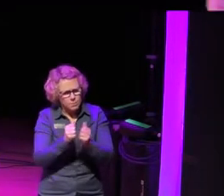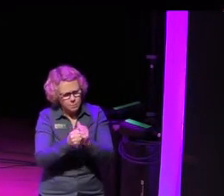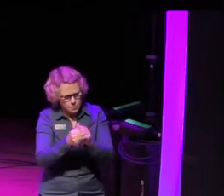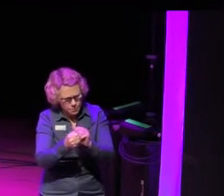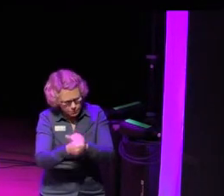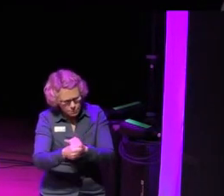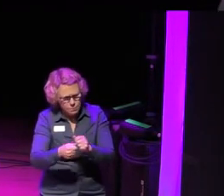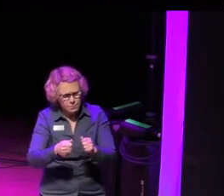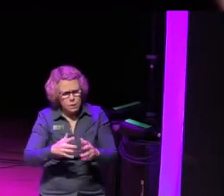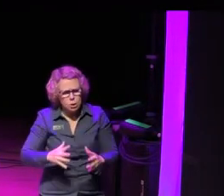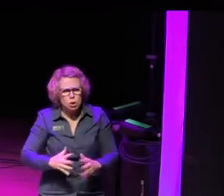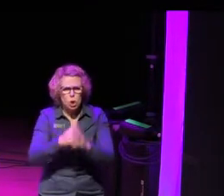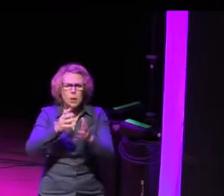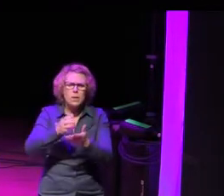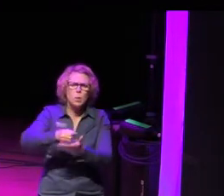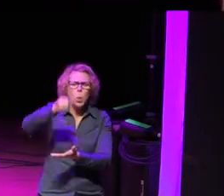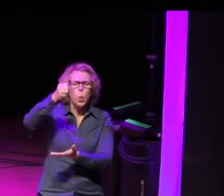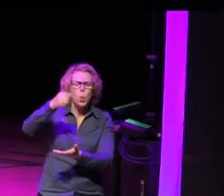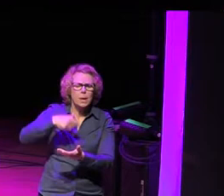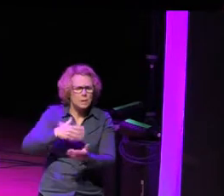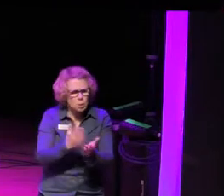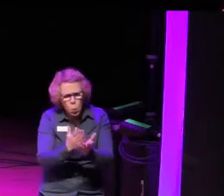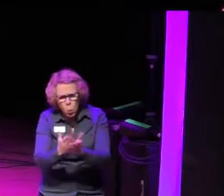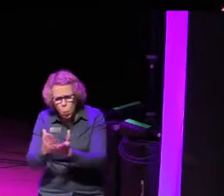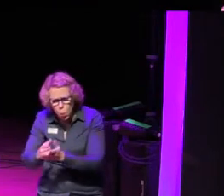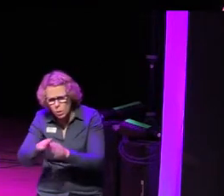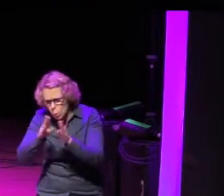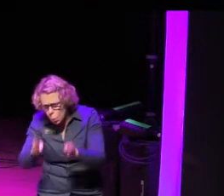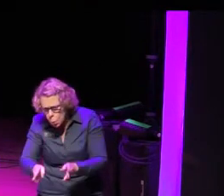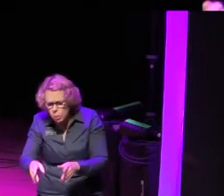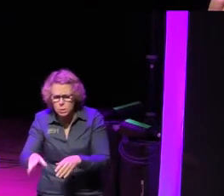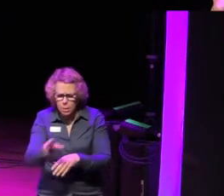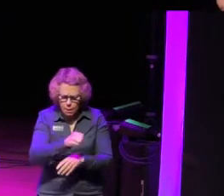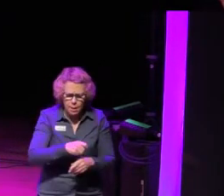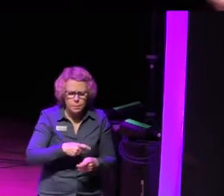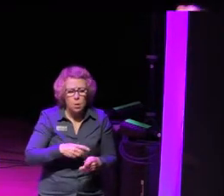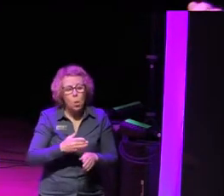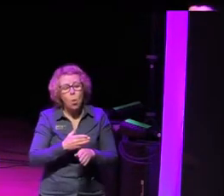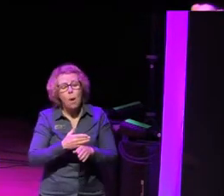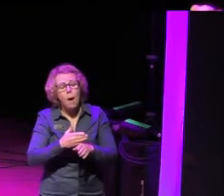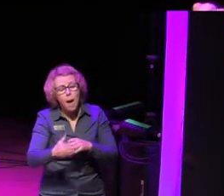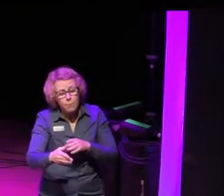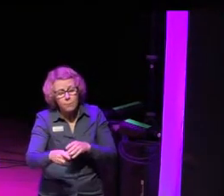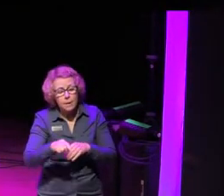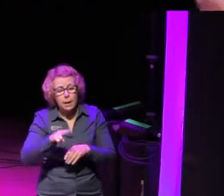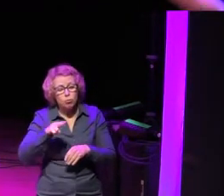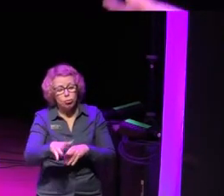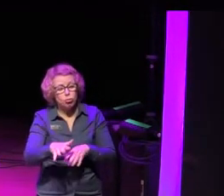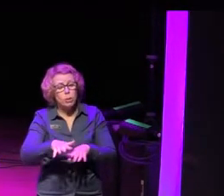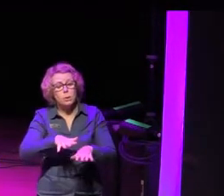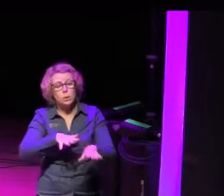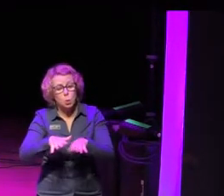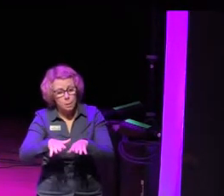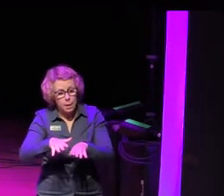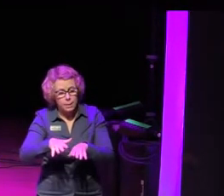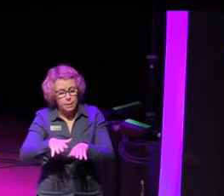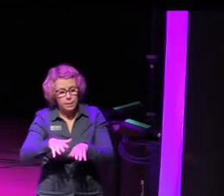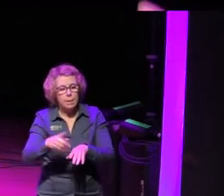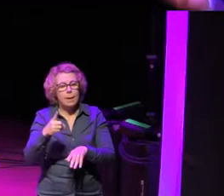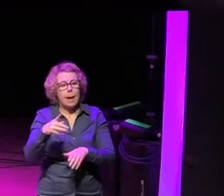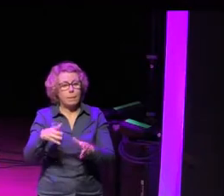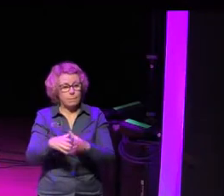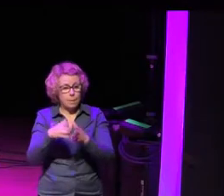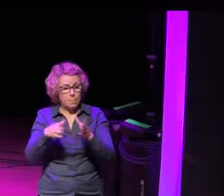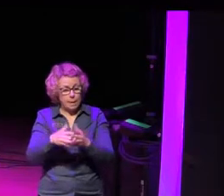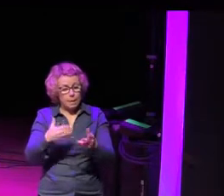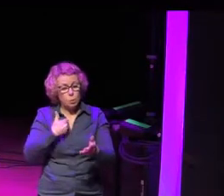the church tower, the schools, etc., etc. And after this new earthquake, where one family